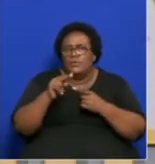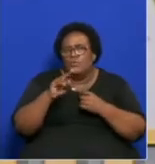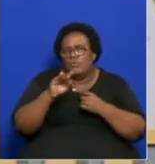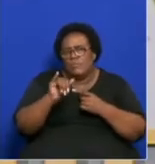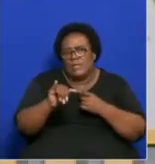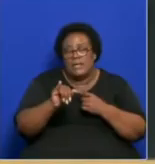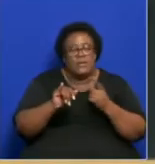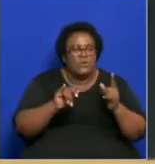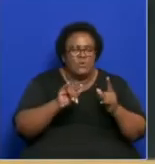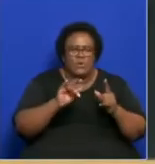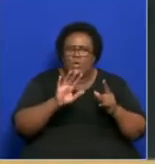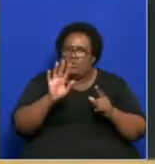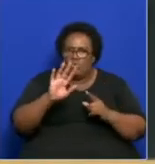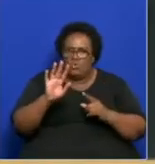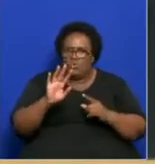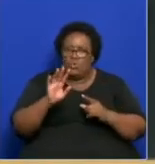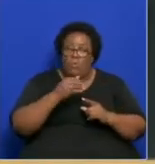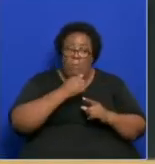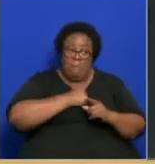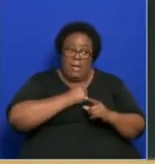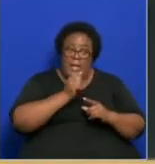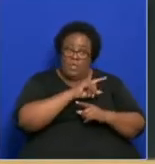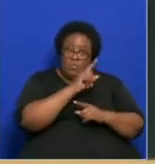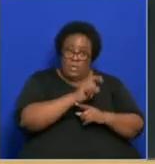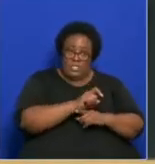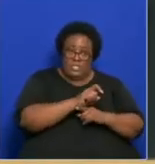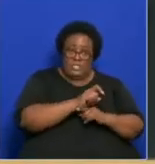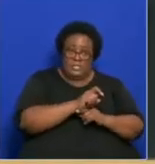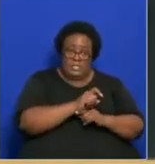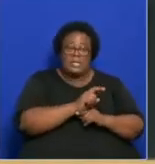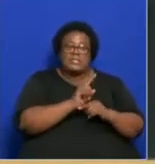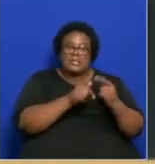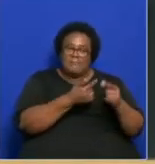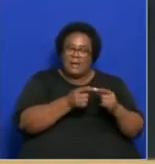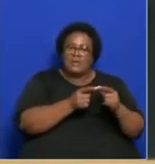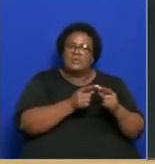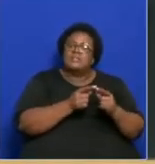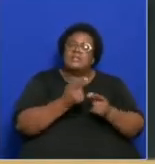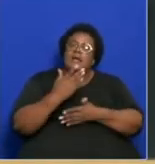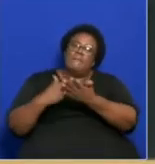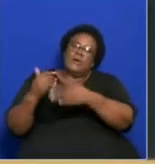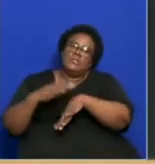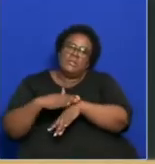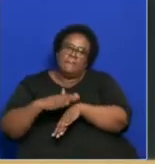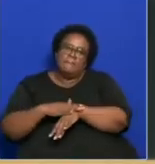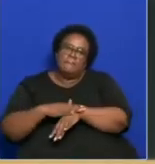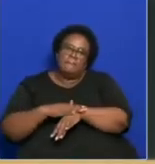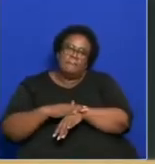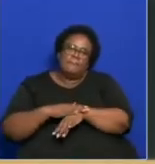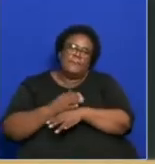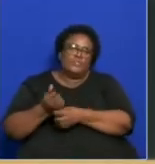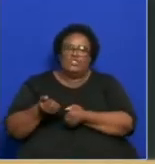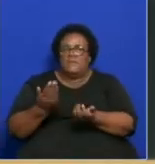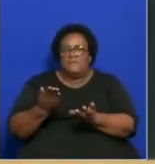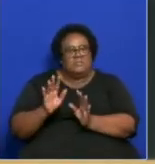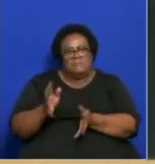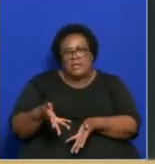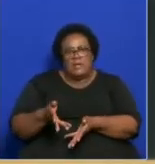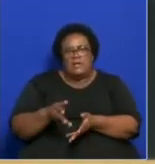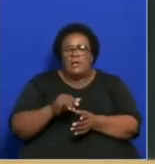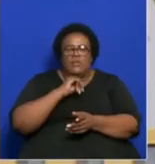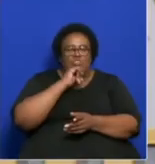no, a it's fine. discussion we had with Mr. Piri, where he signed all those deployment letters, authorizing